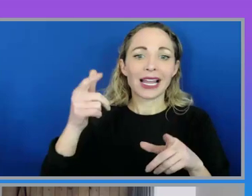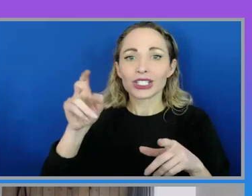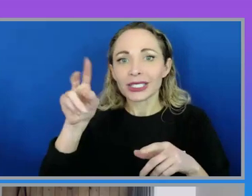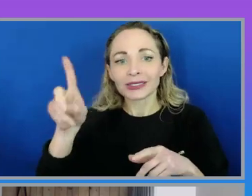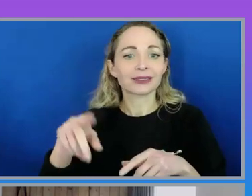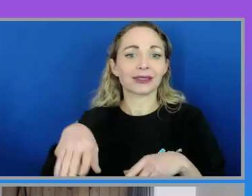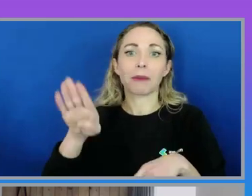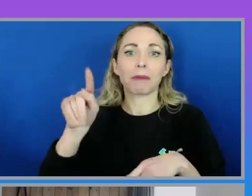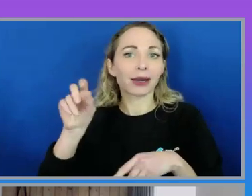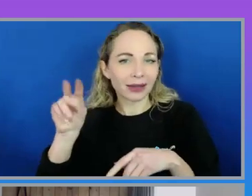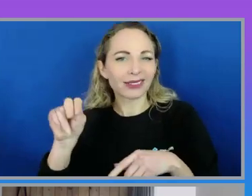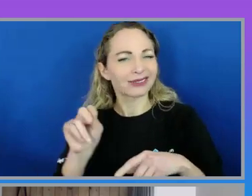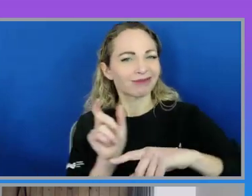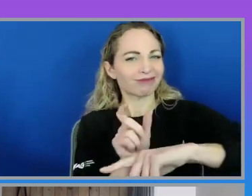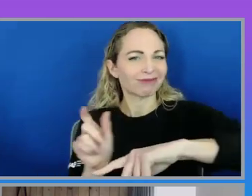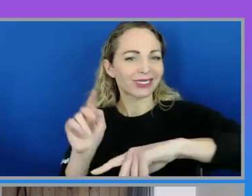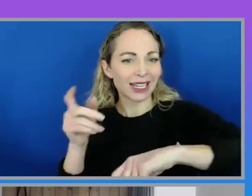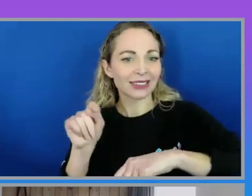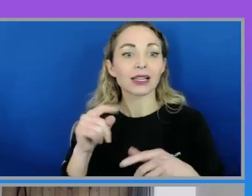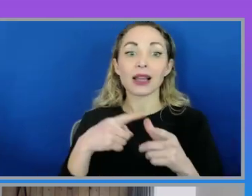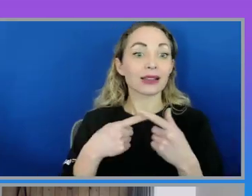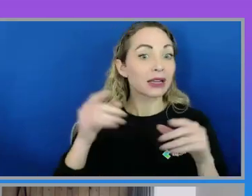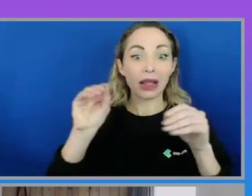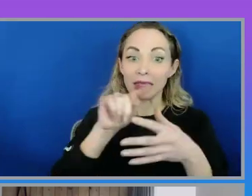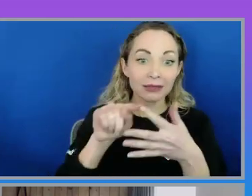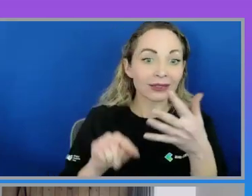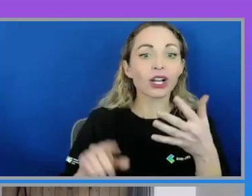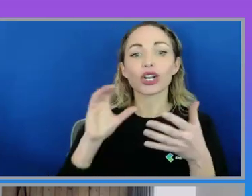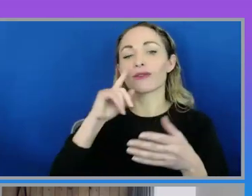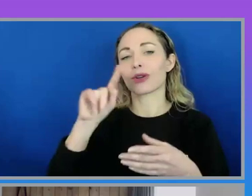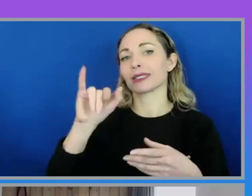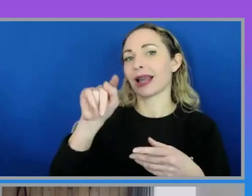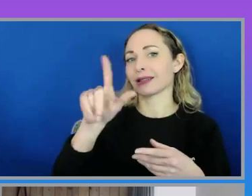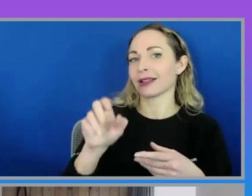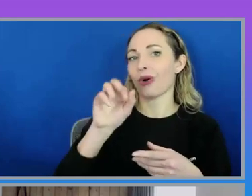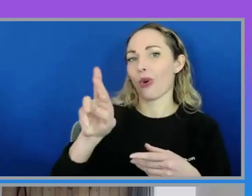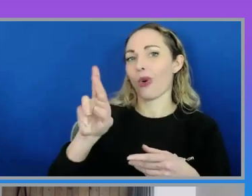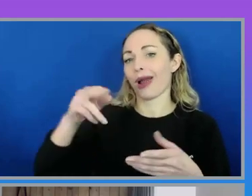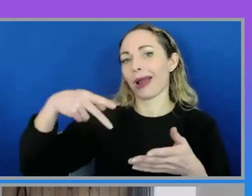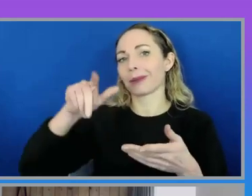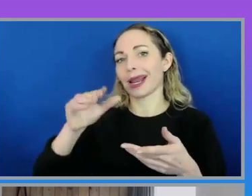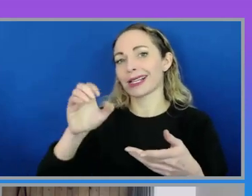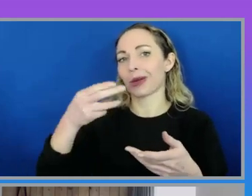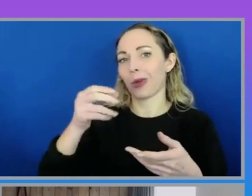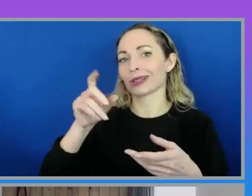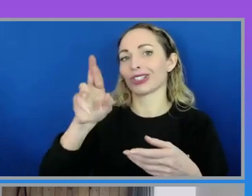something else, look for title or placeholder attribute if they exist. Like that's the fallback, the last